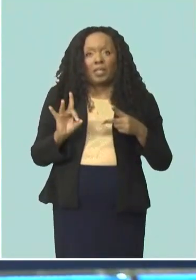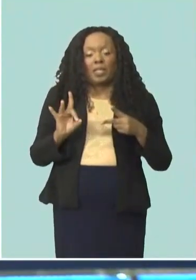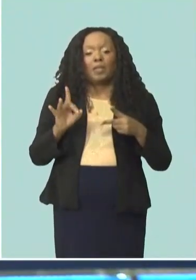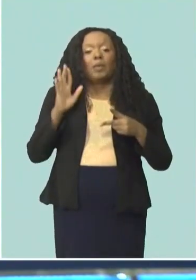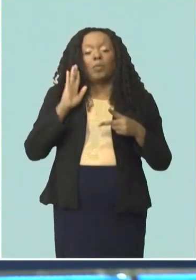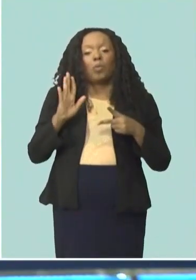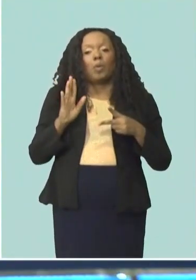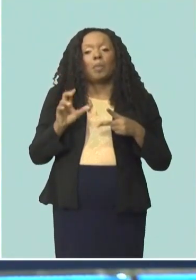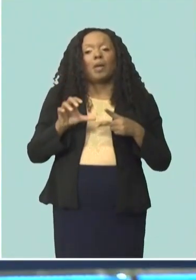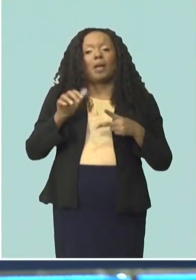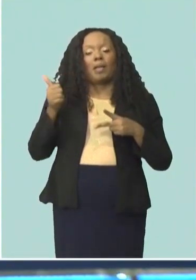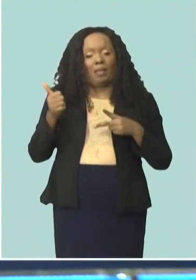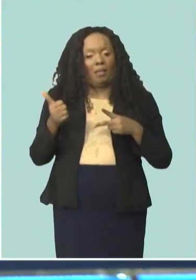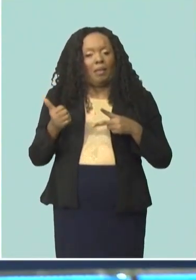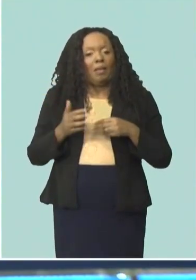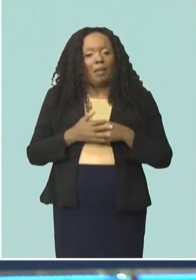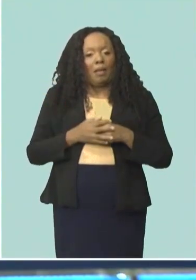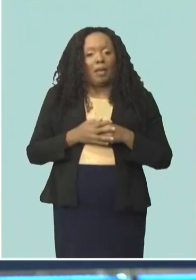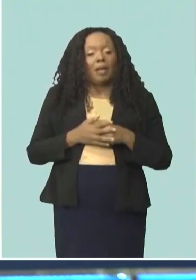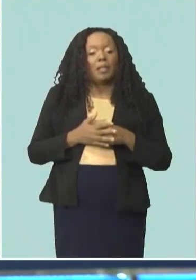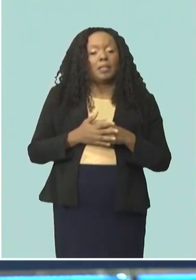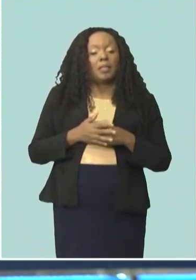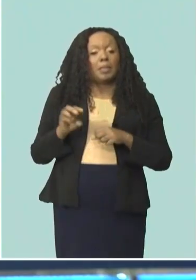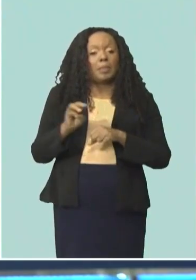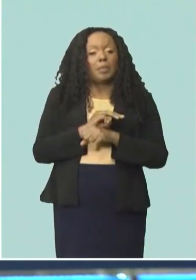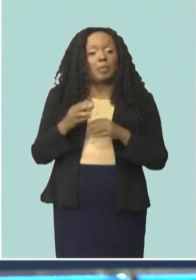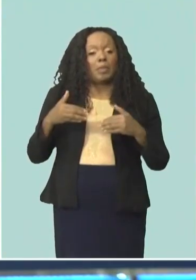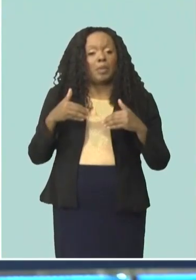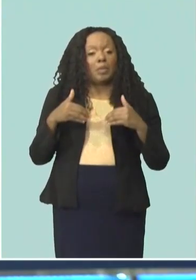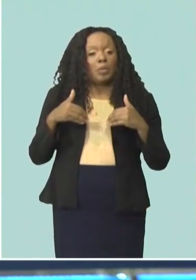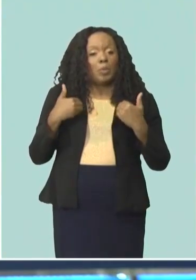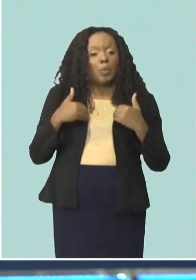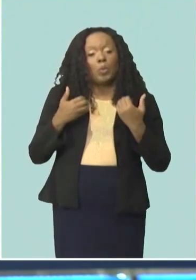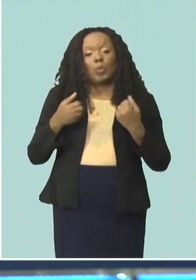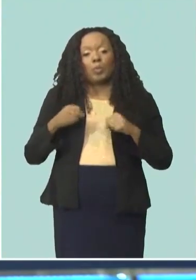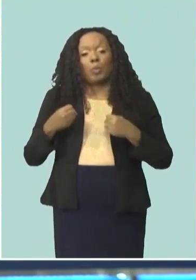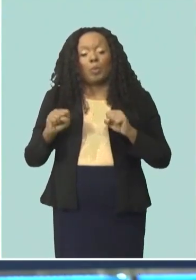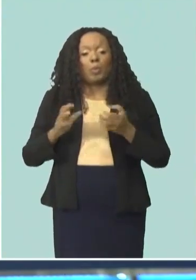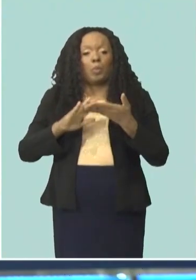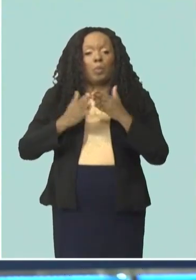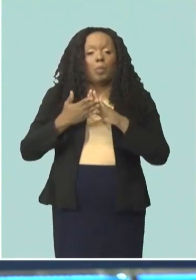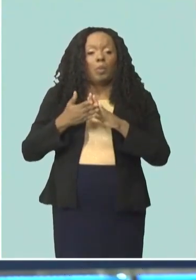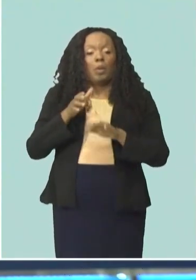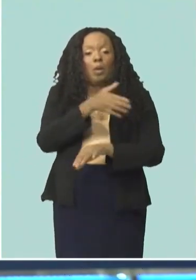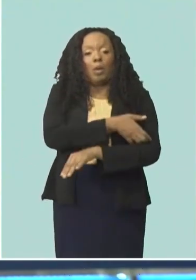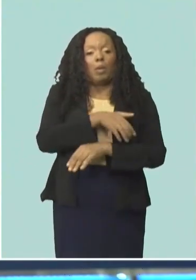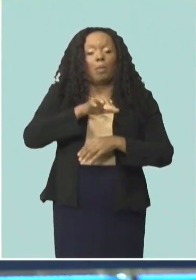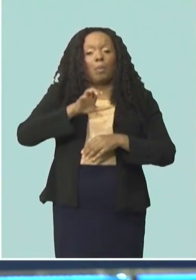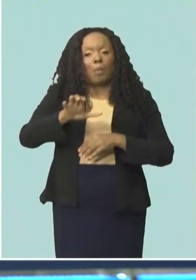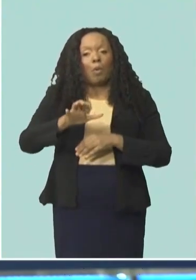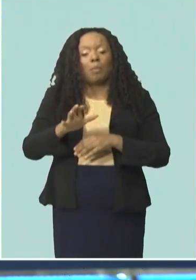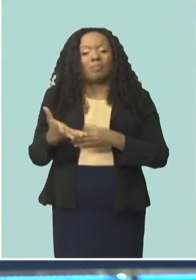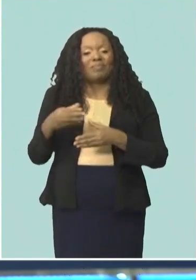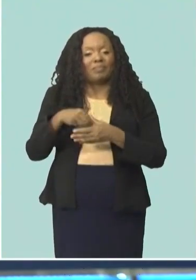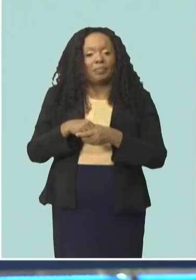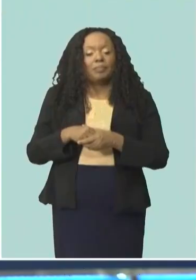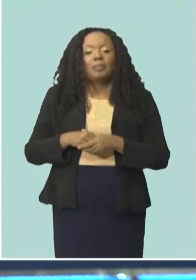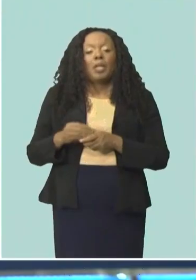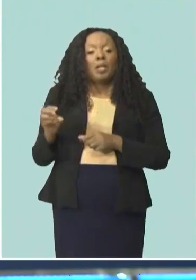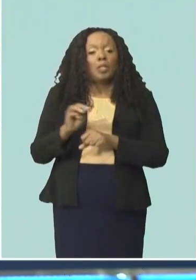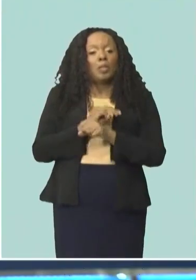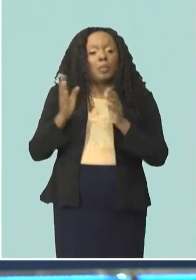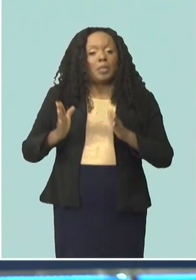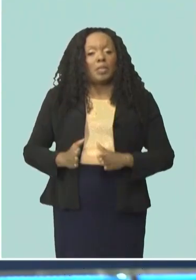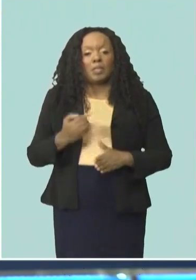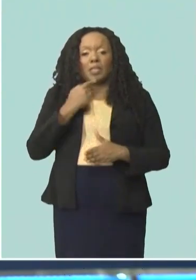this morning by Ministry of Youth, Sports and Community Empowerment. Minister Charles Griffith says government fully